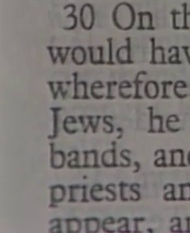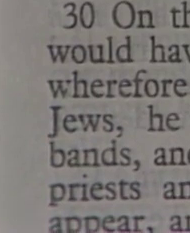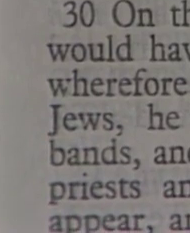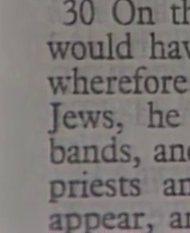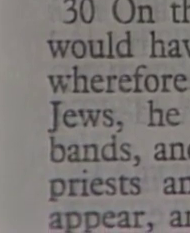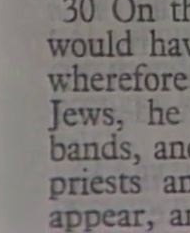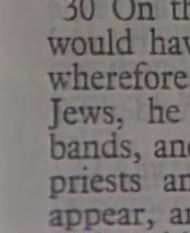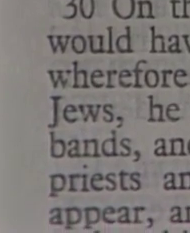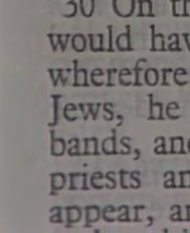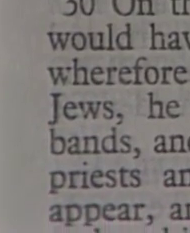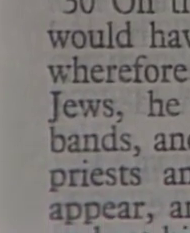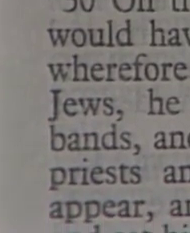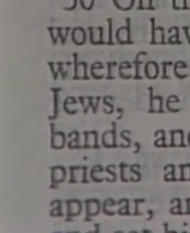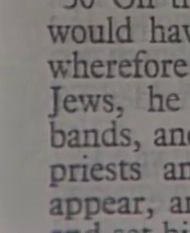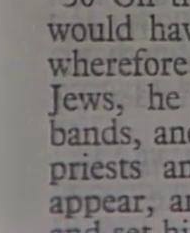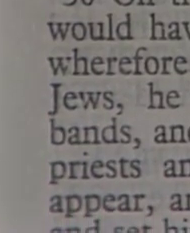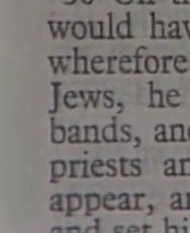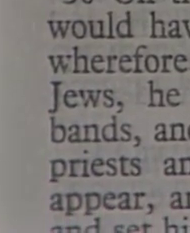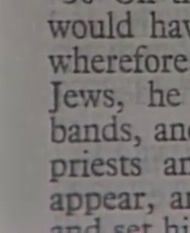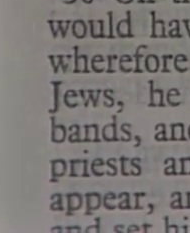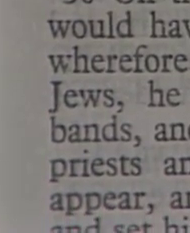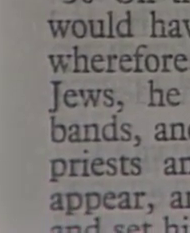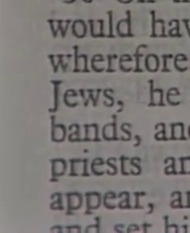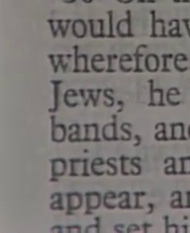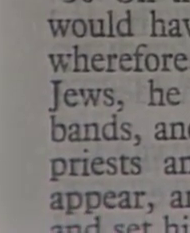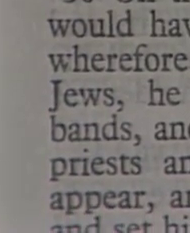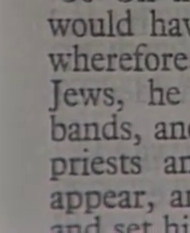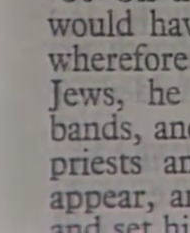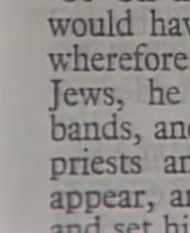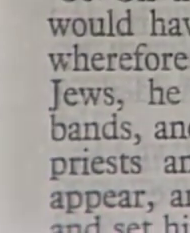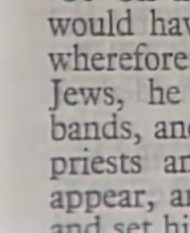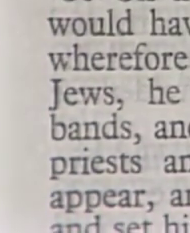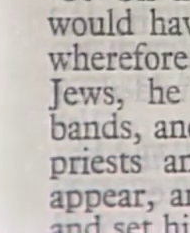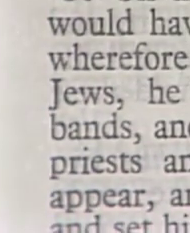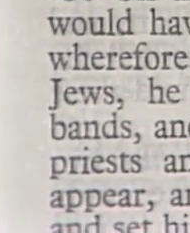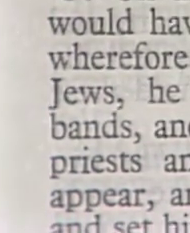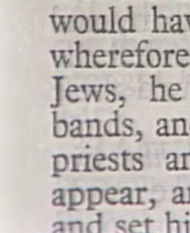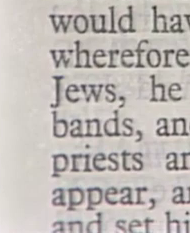he knew that he was a Roman, and because he had bound him.